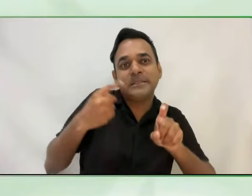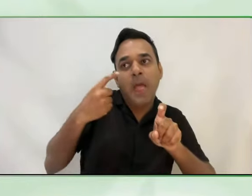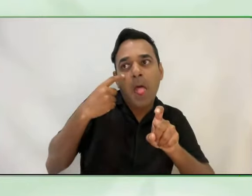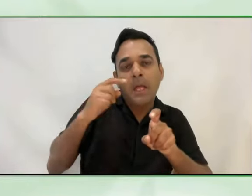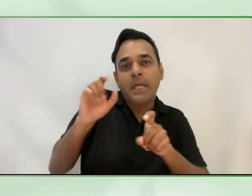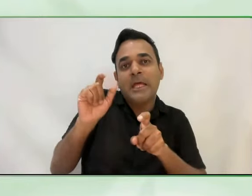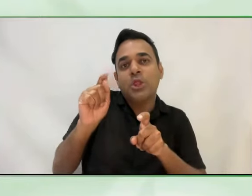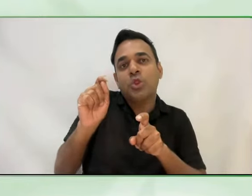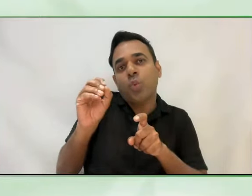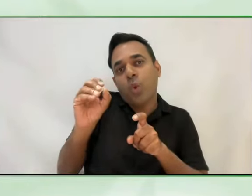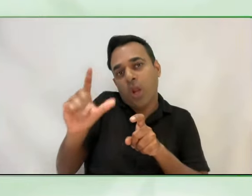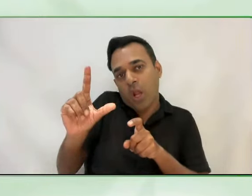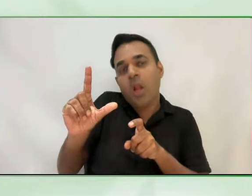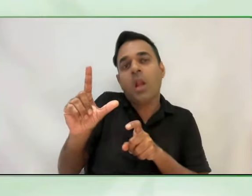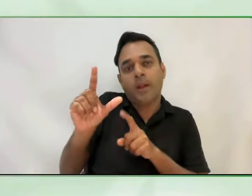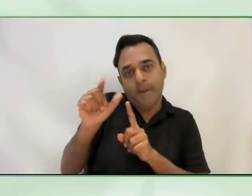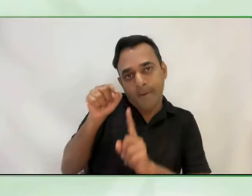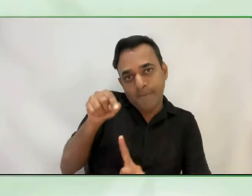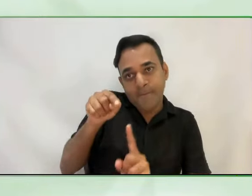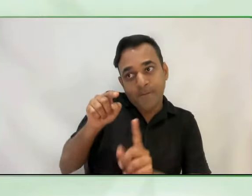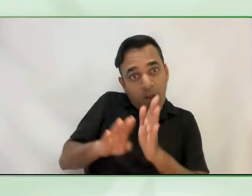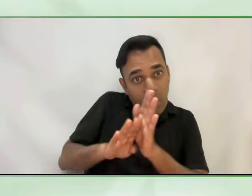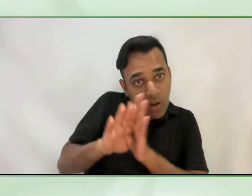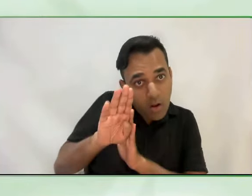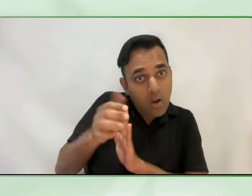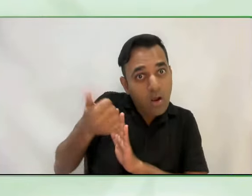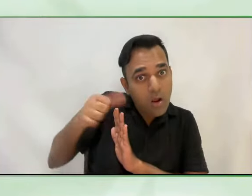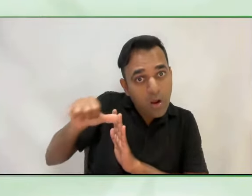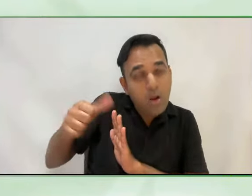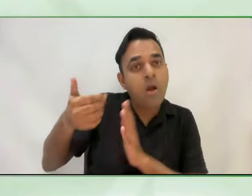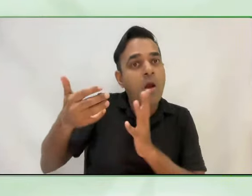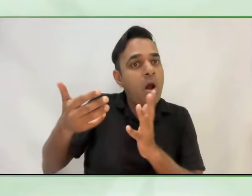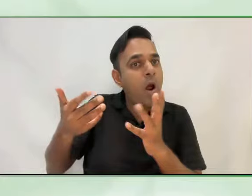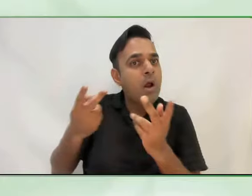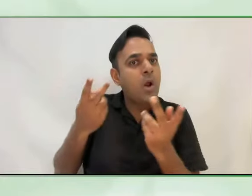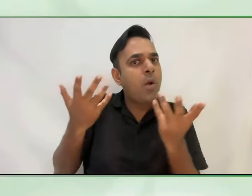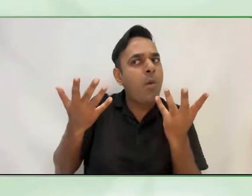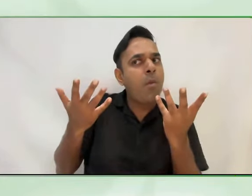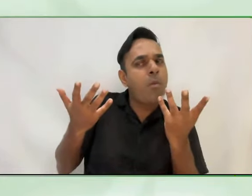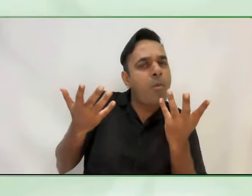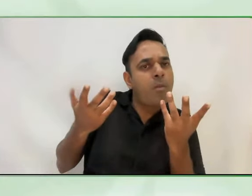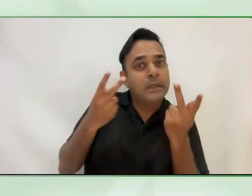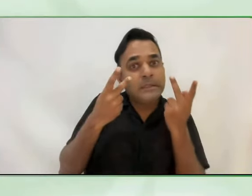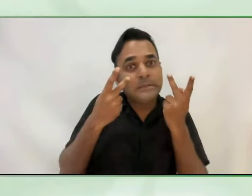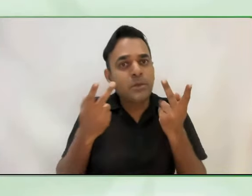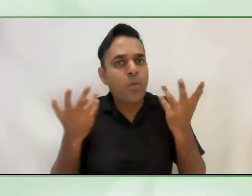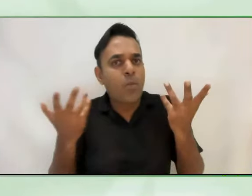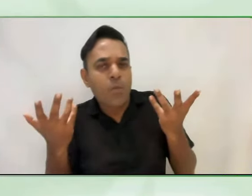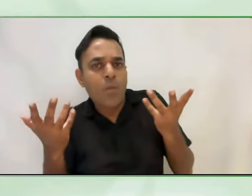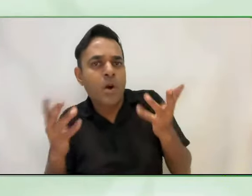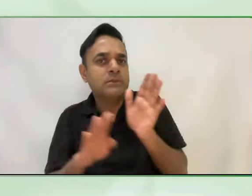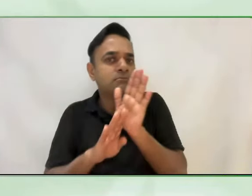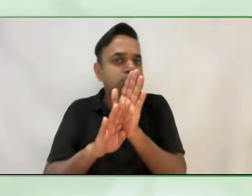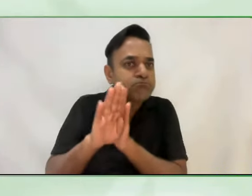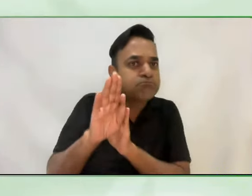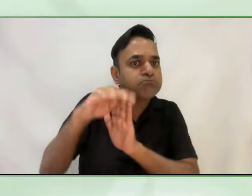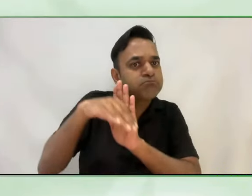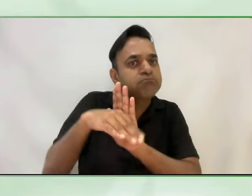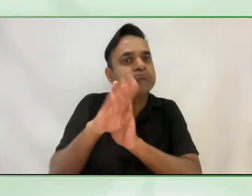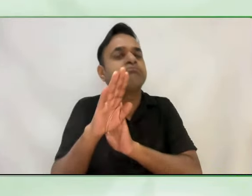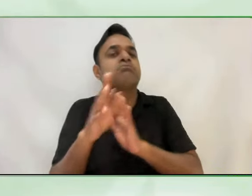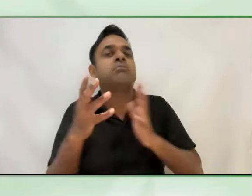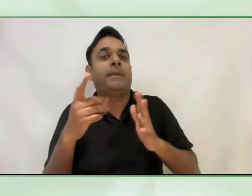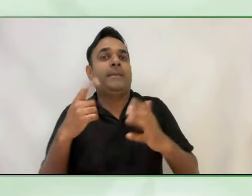that's a massive impact for us, and so we're reaching those people, but we're also gathering the evidence on an annual basis, and hopefully we'll begin to